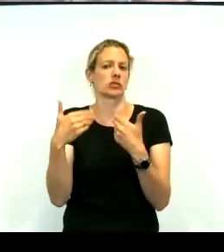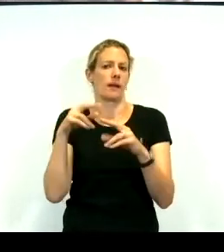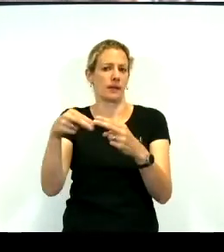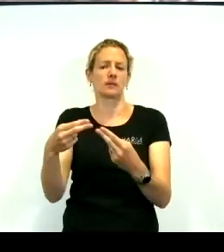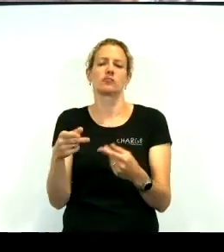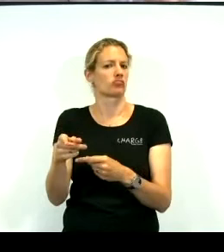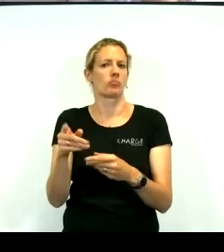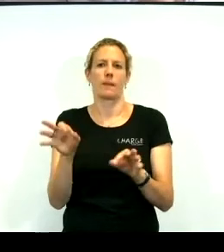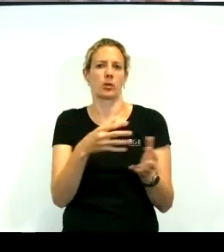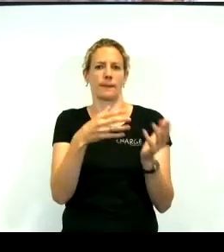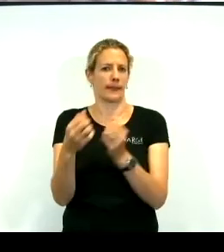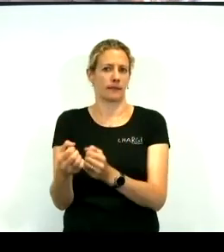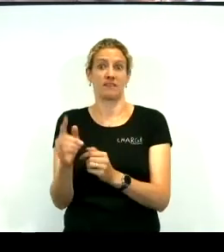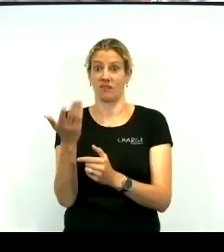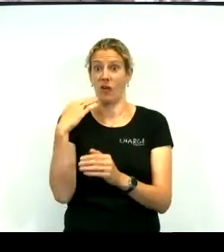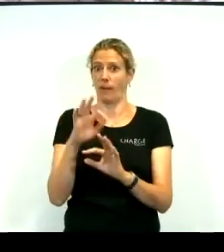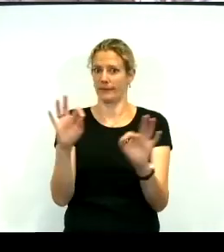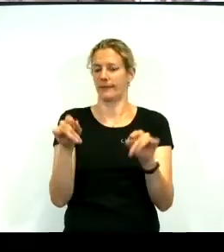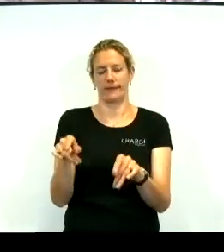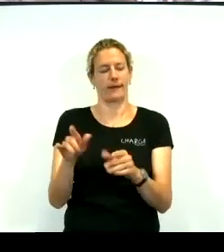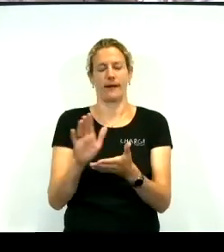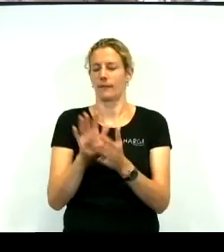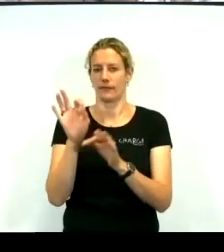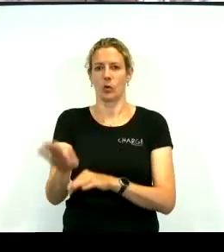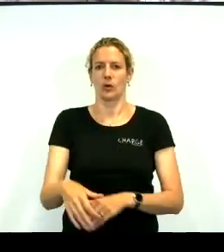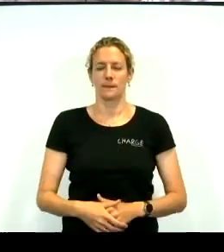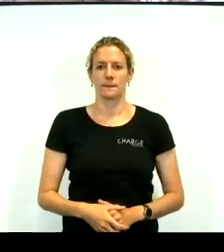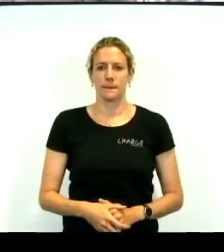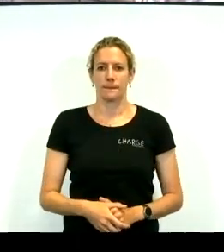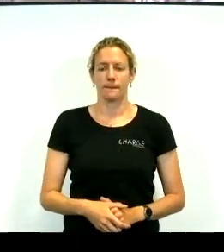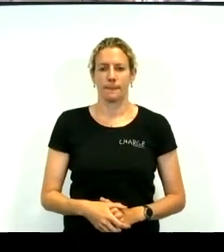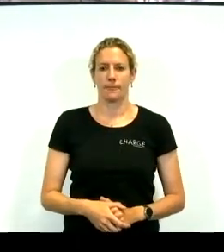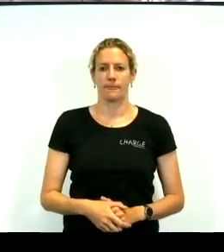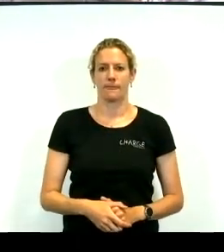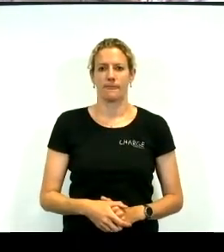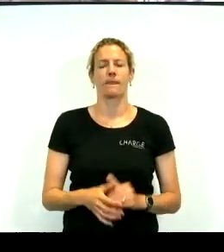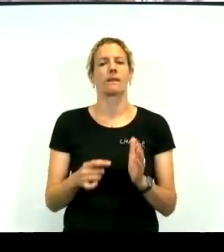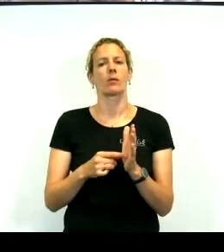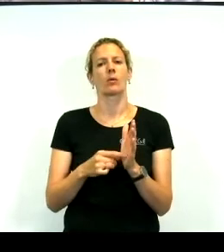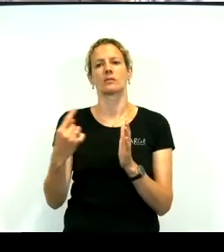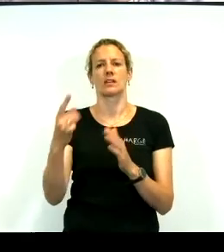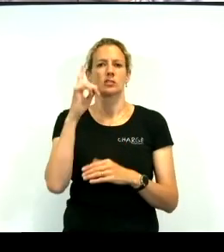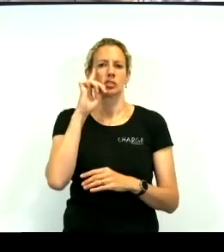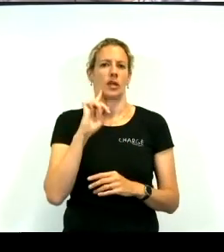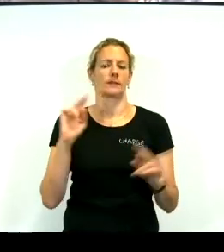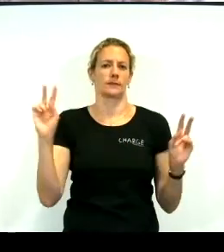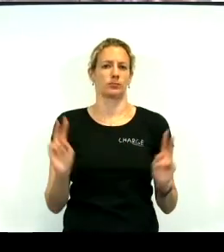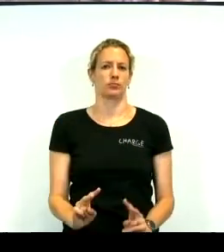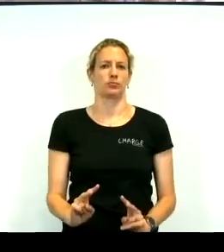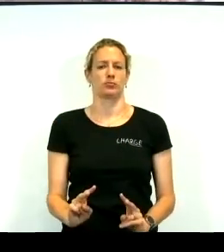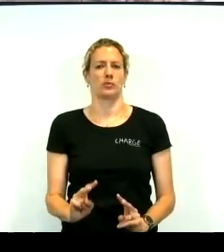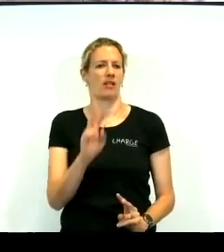And it was better. It was better. So, yeah, less stressful for him, so less stressful for everybody else.